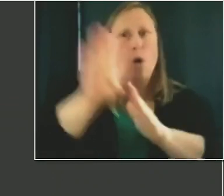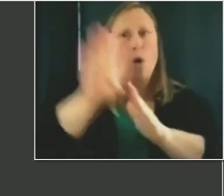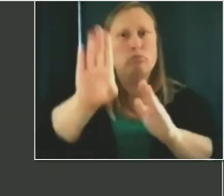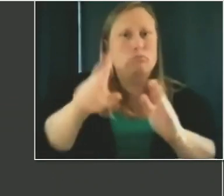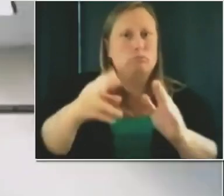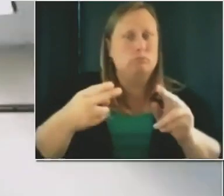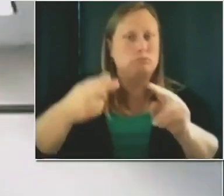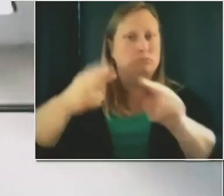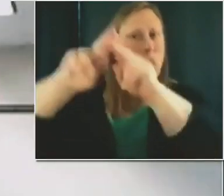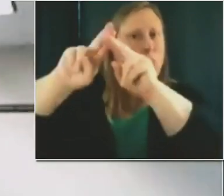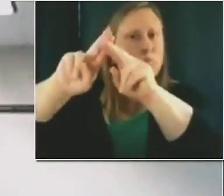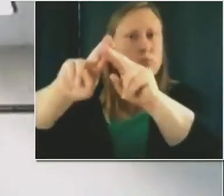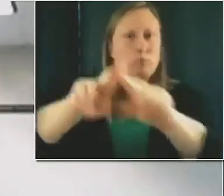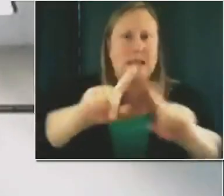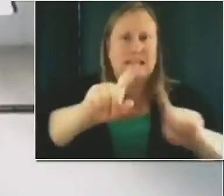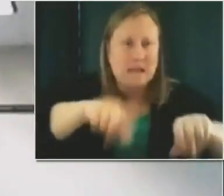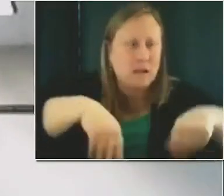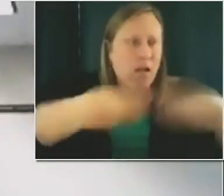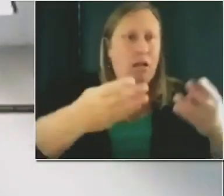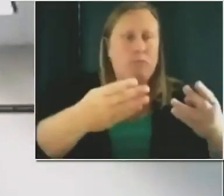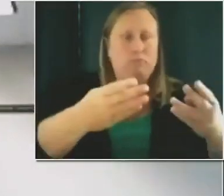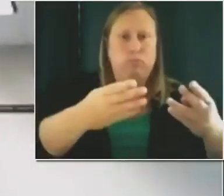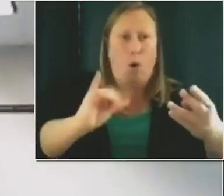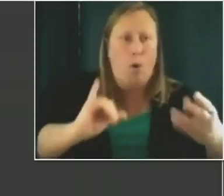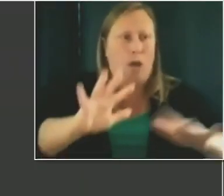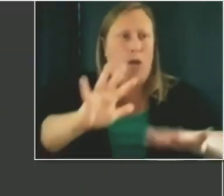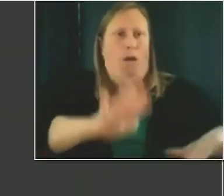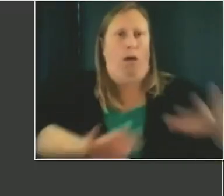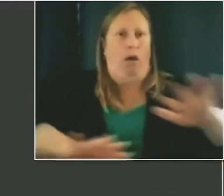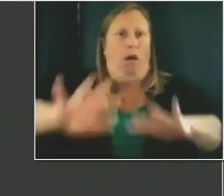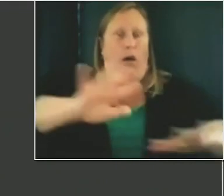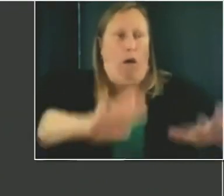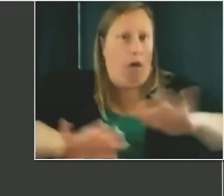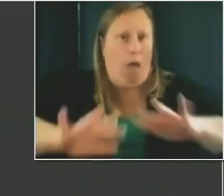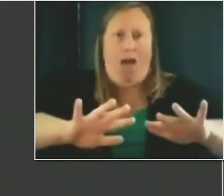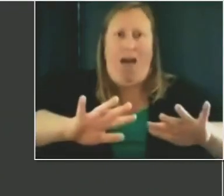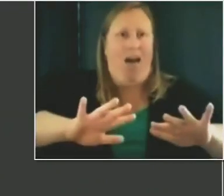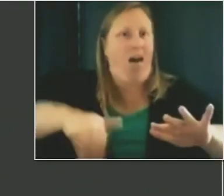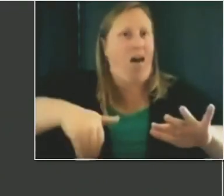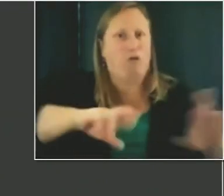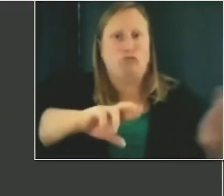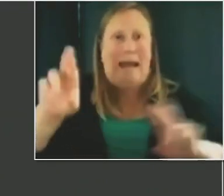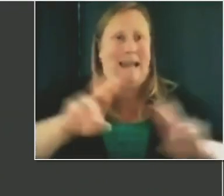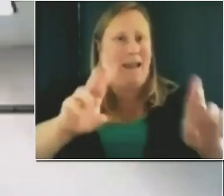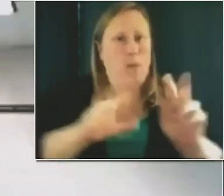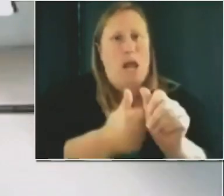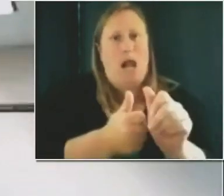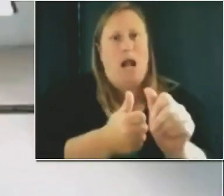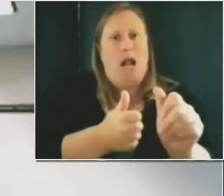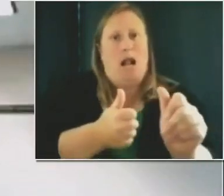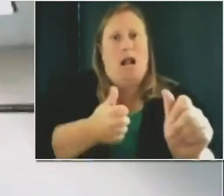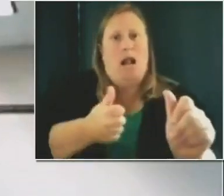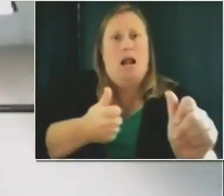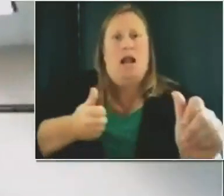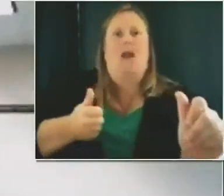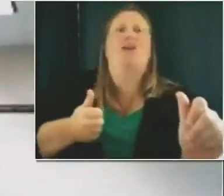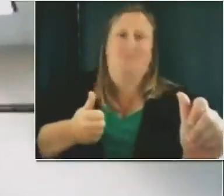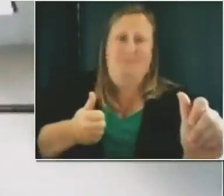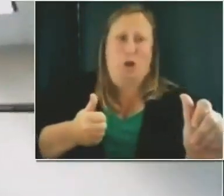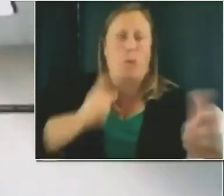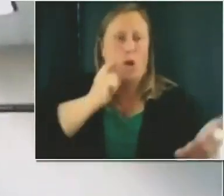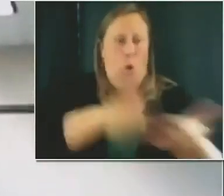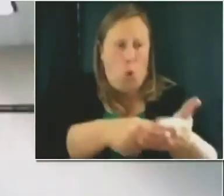where we saw this issue develop. The reality is that all of the tests we're getting in